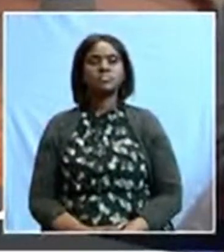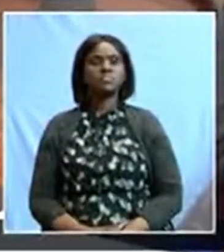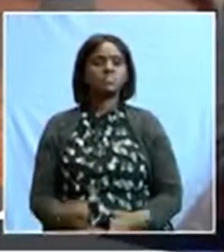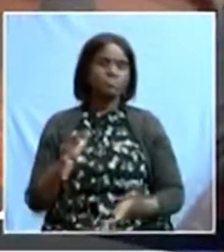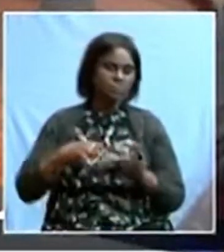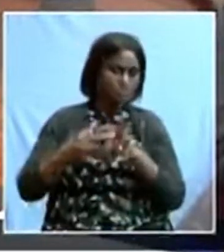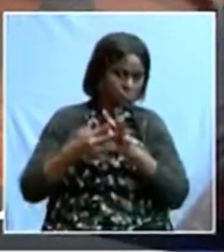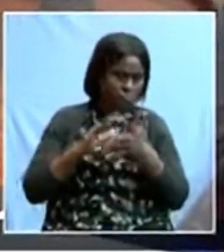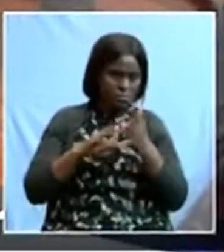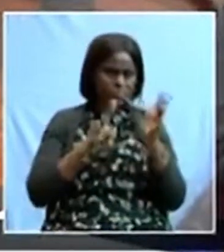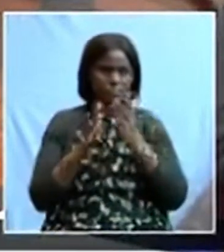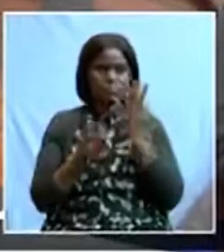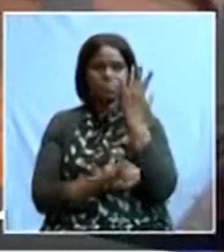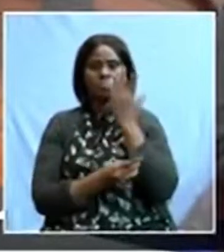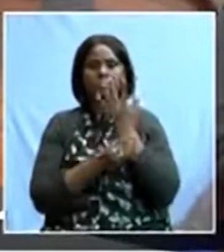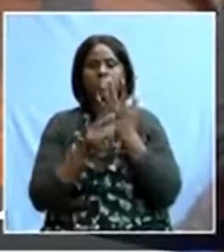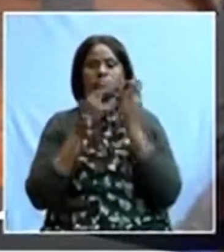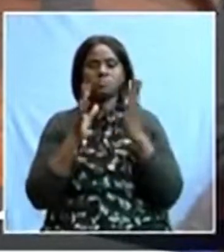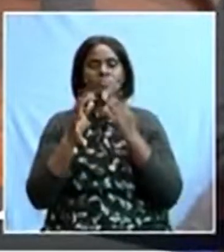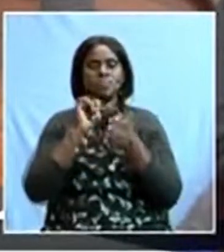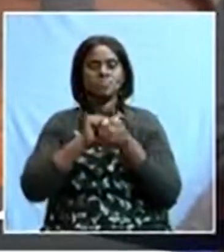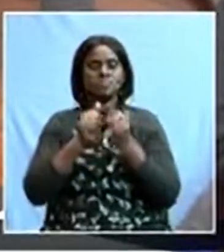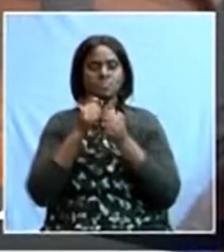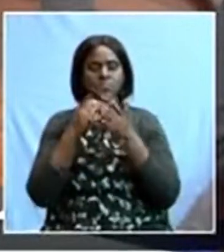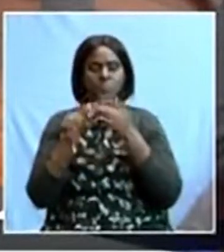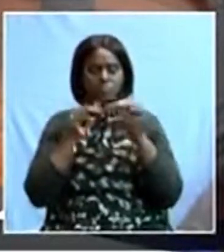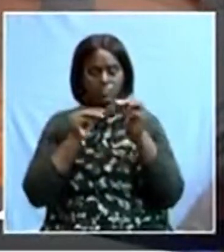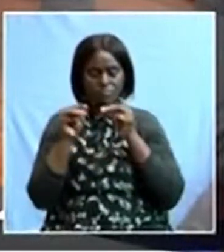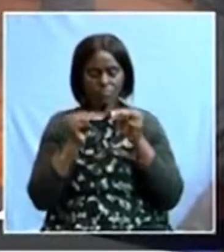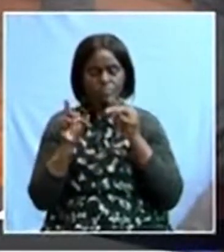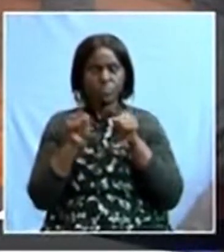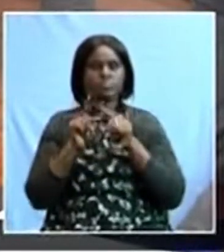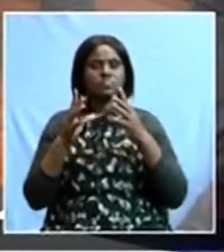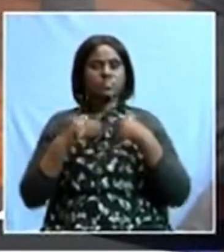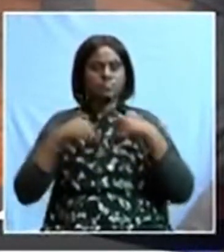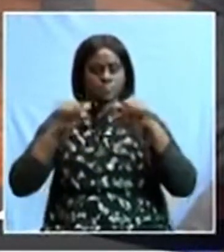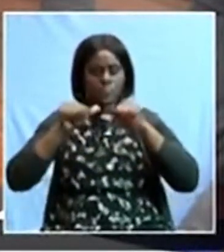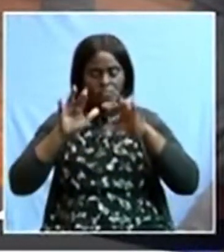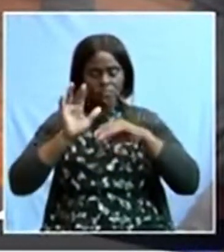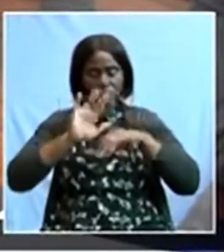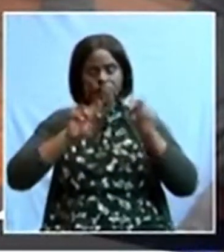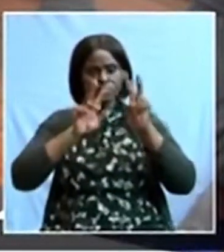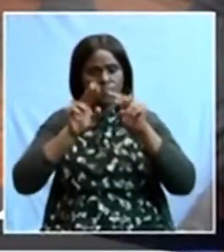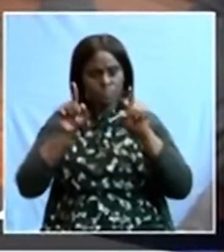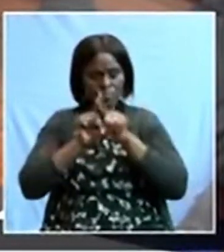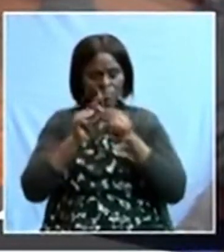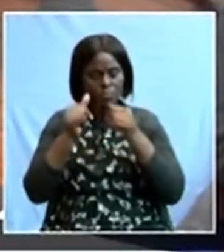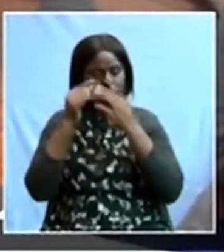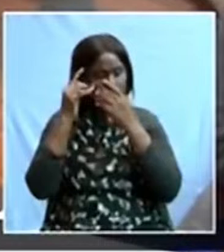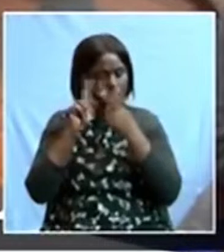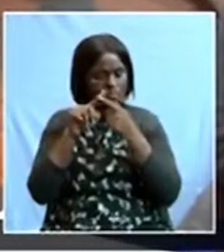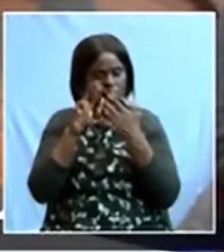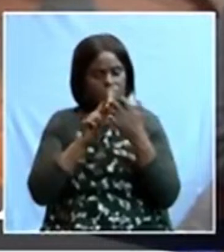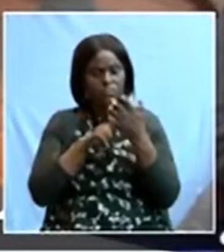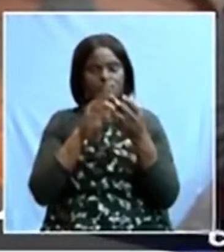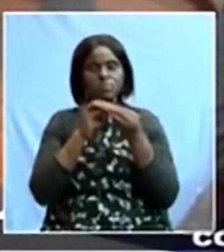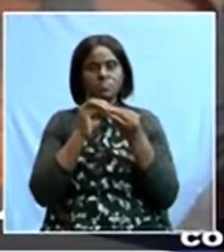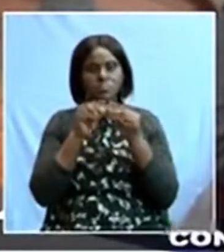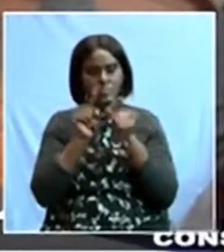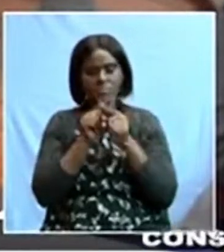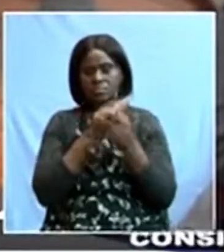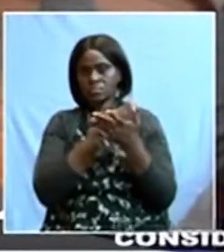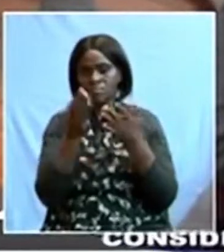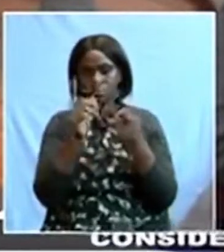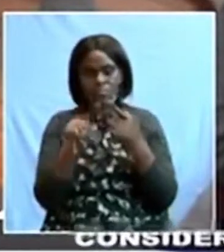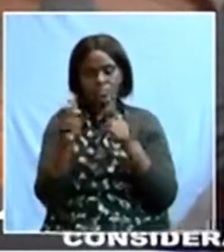Integrated development plan cause of query. Management acknowledges the auditor's observation and wishes to report that the